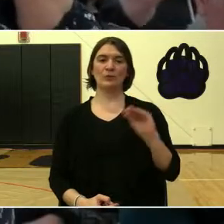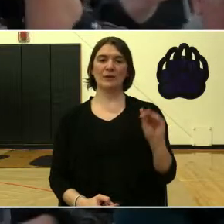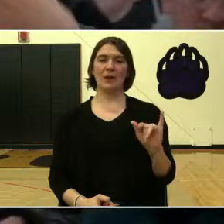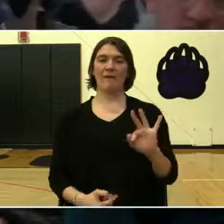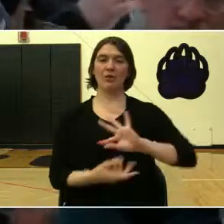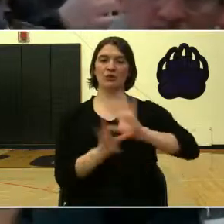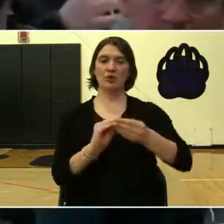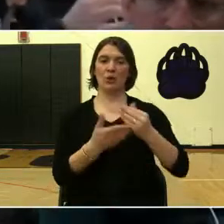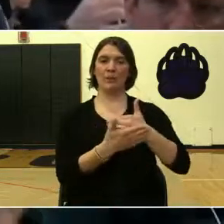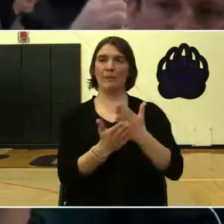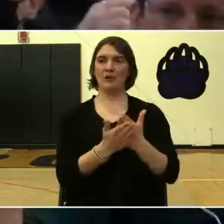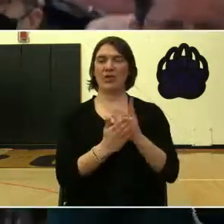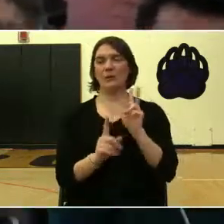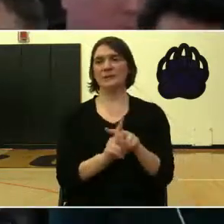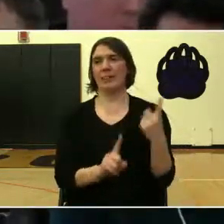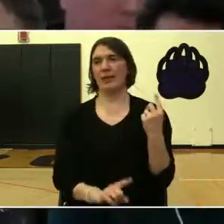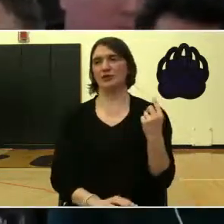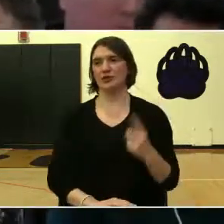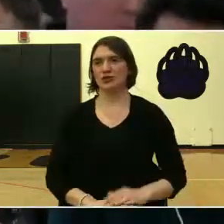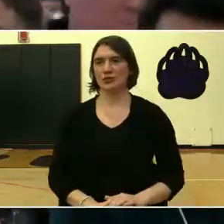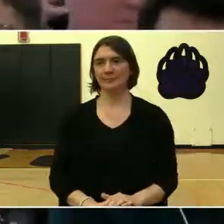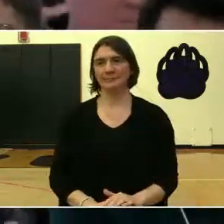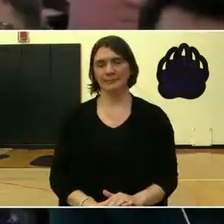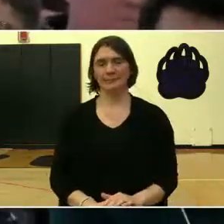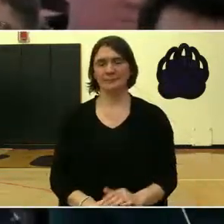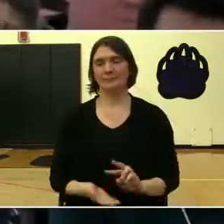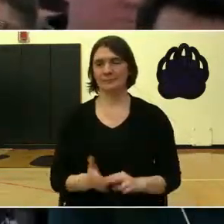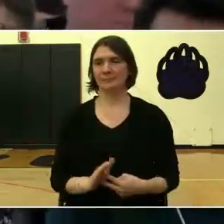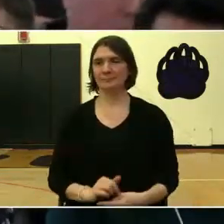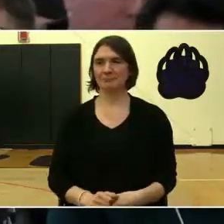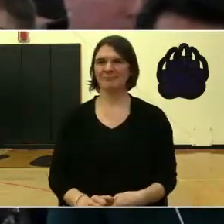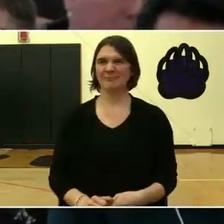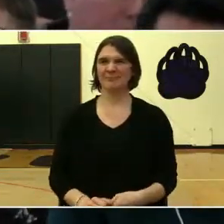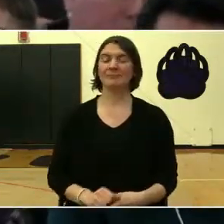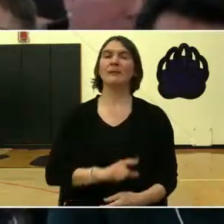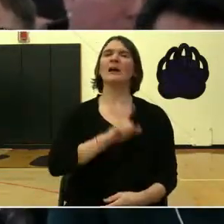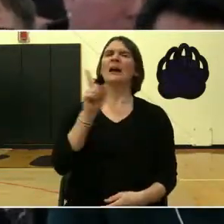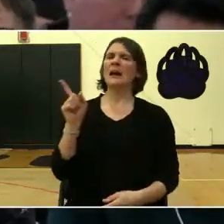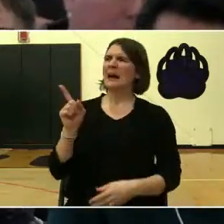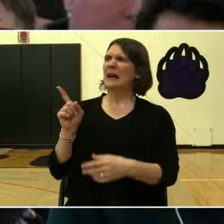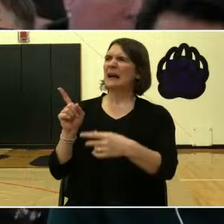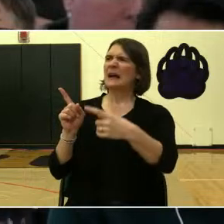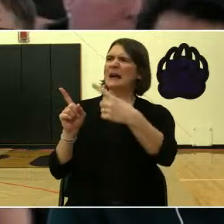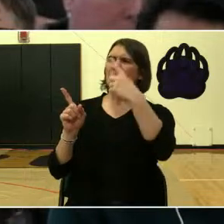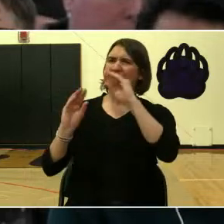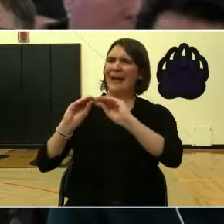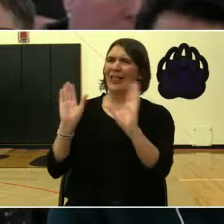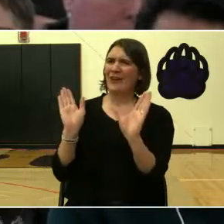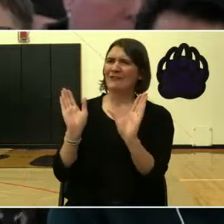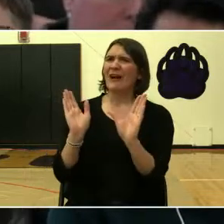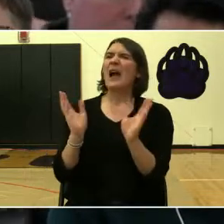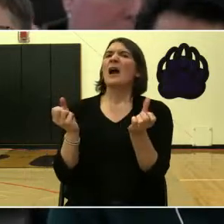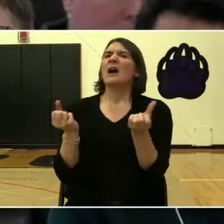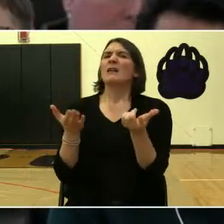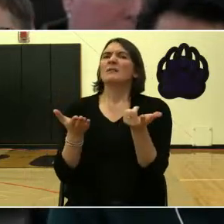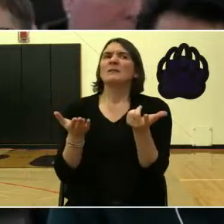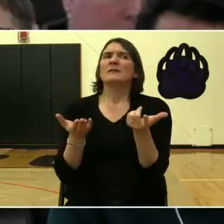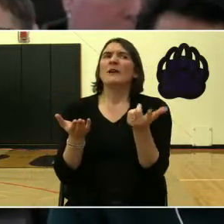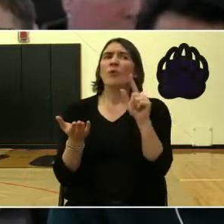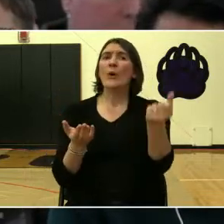yeah I just want Marta gosage to dist 9 um I wanted to clarify specifically the need for the residents of this town for the Windam County Dental